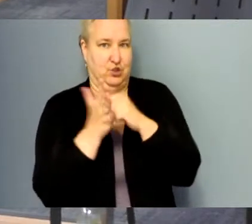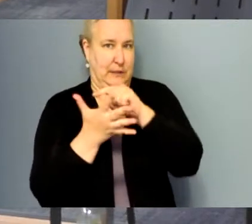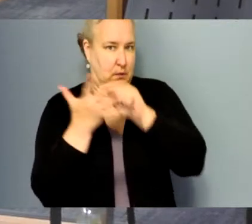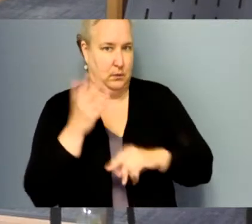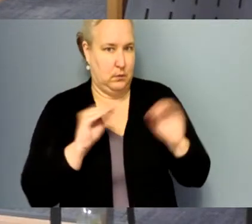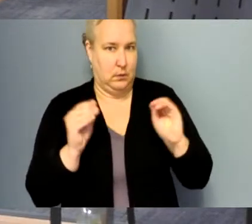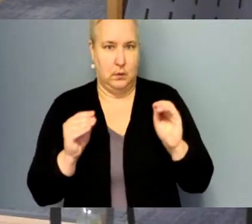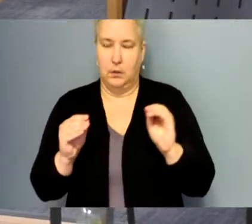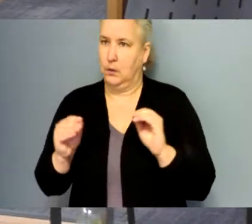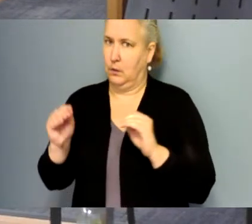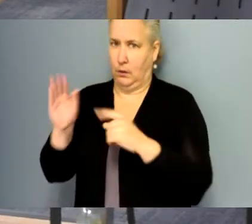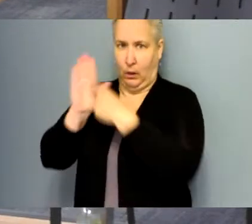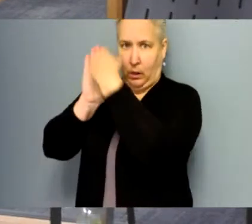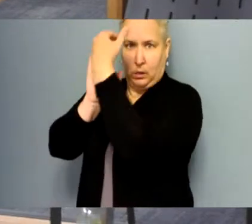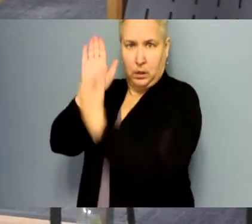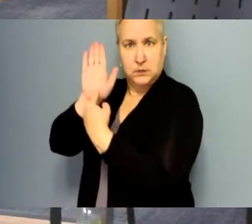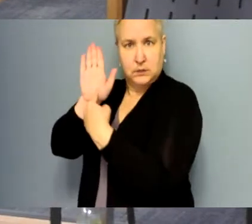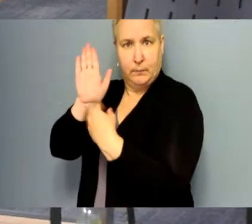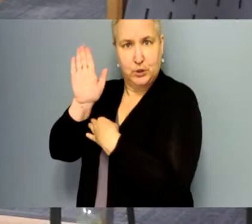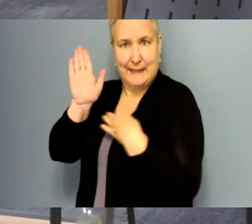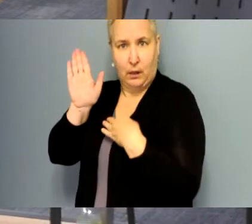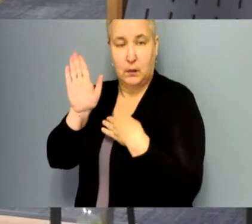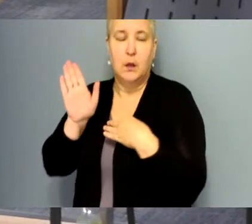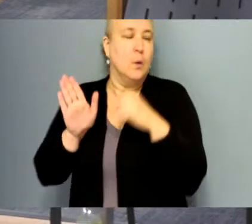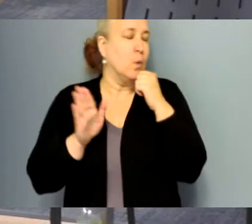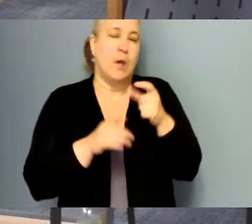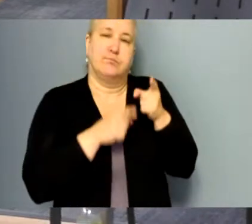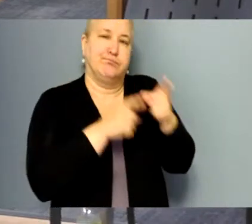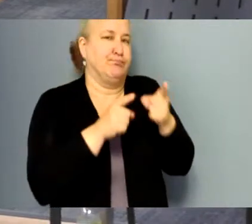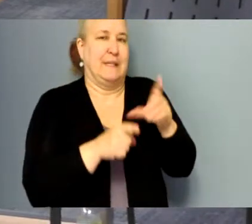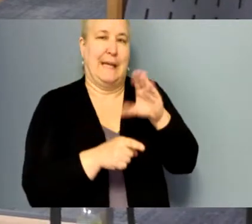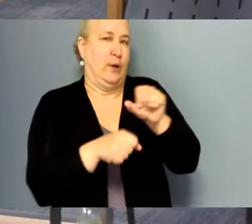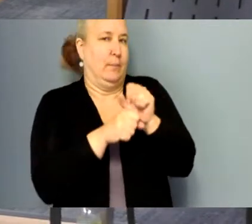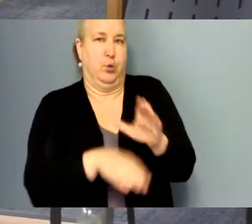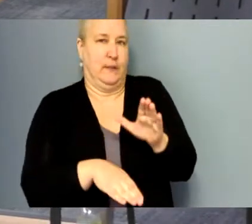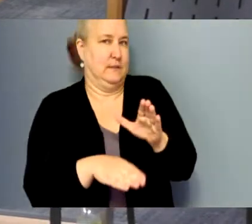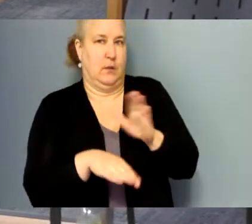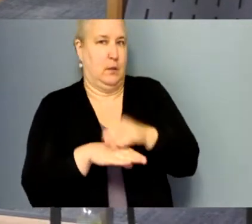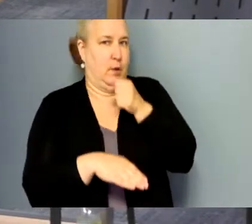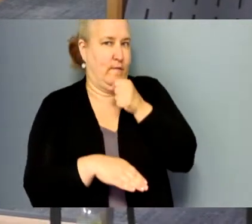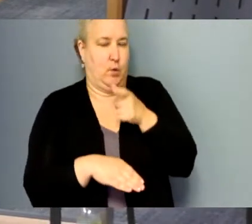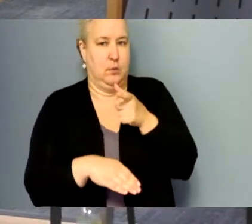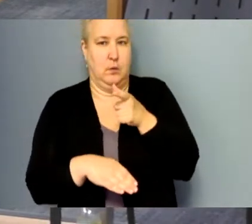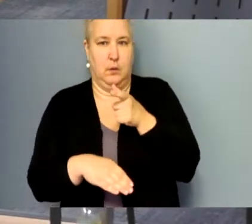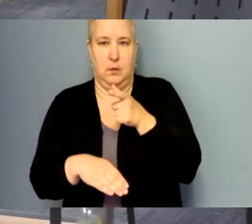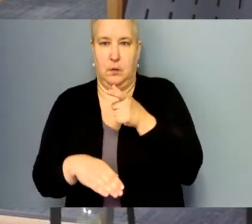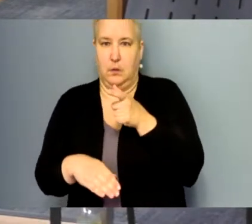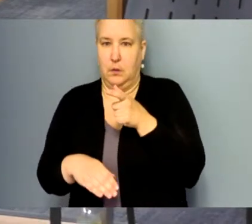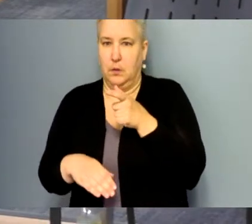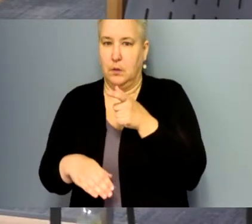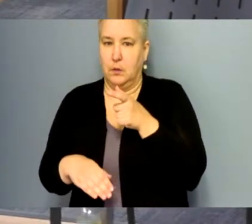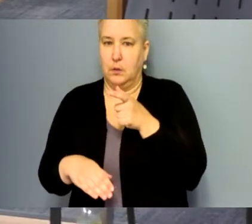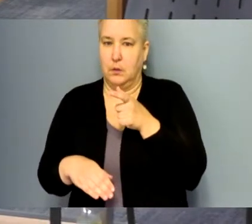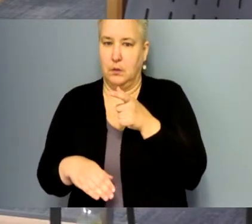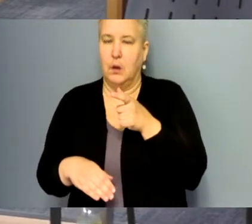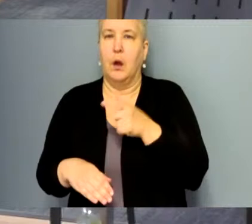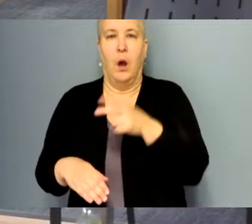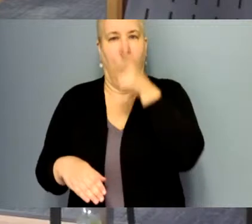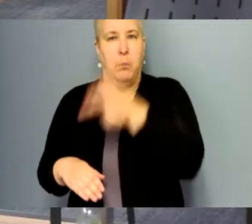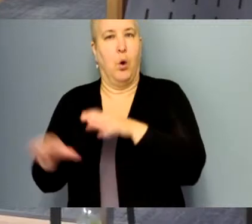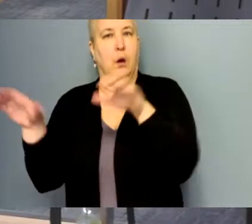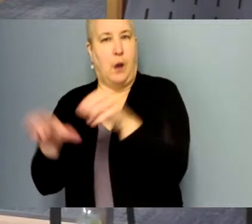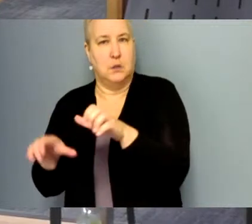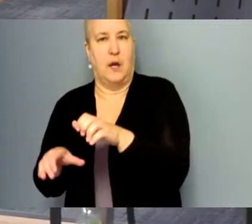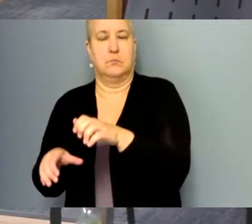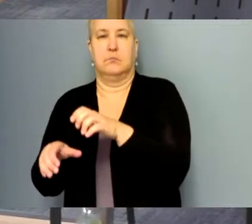Personnel list. All right, we're not going to be disparaging county employees at the microphone. I'm conducting on their poor conduct and lack